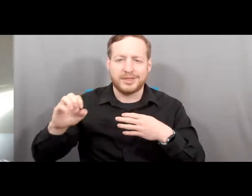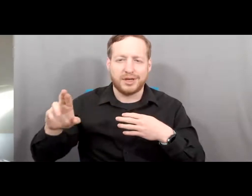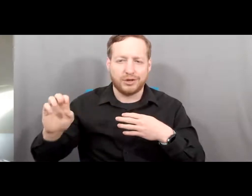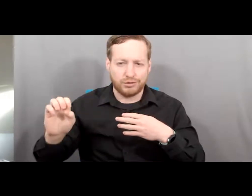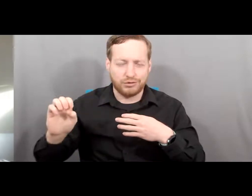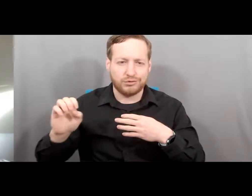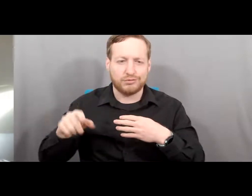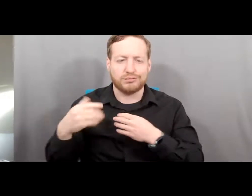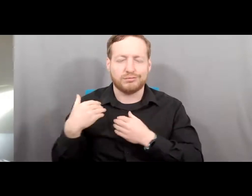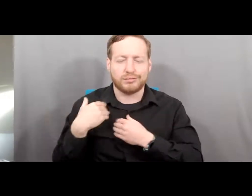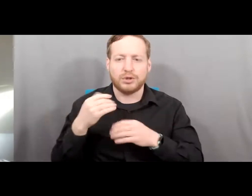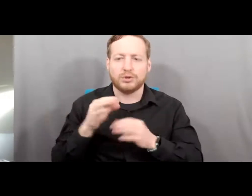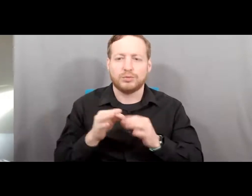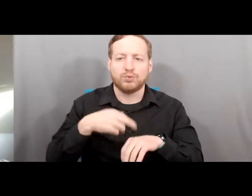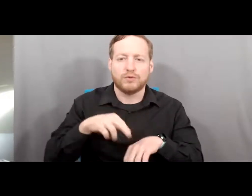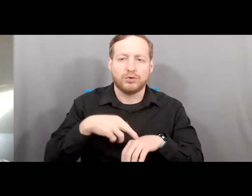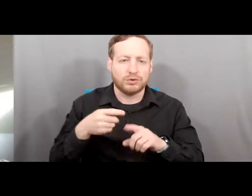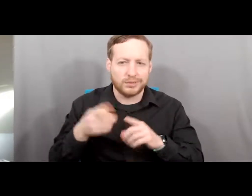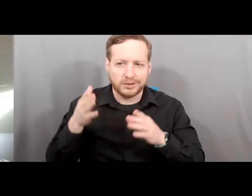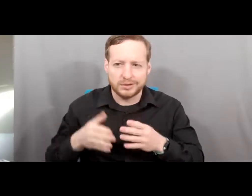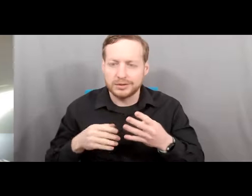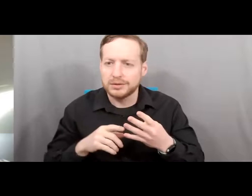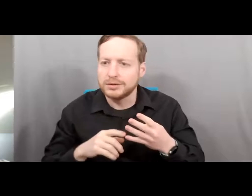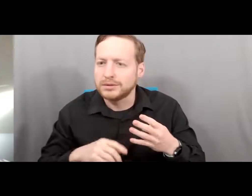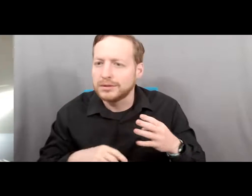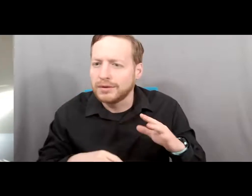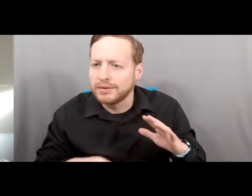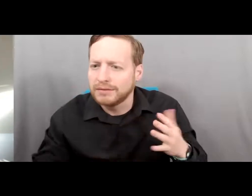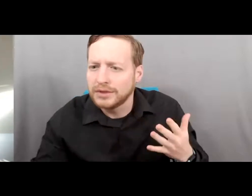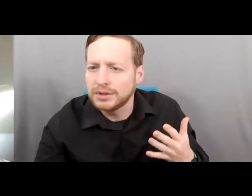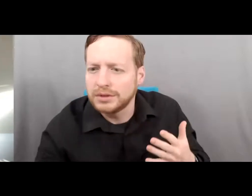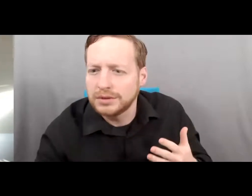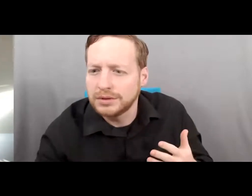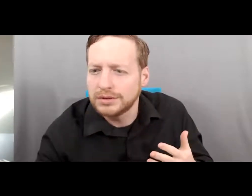Holly St. Pierre, interpreter referral.